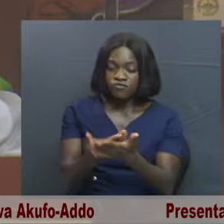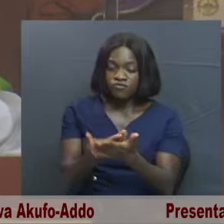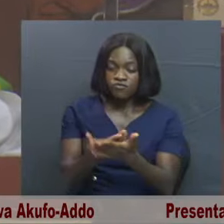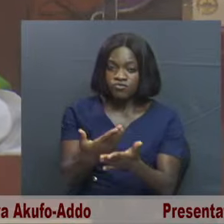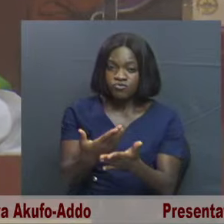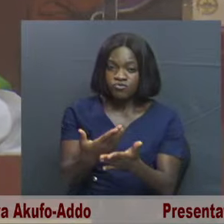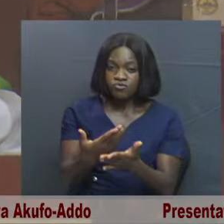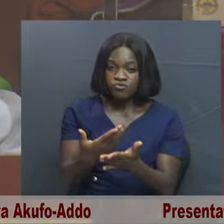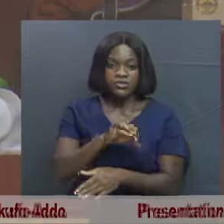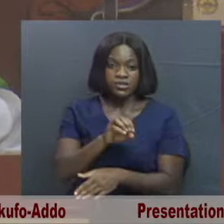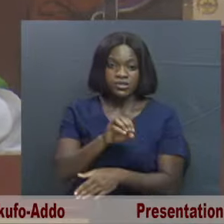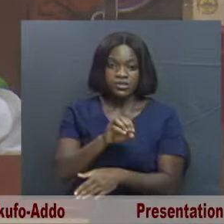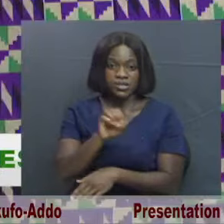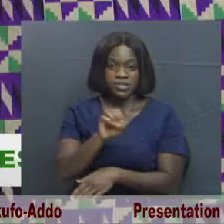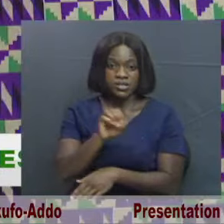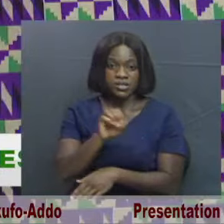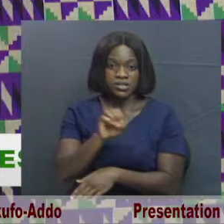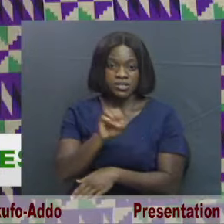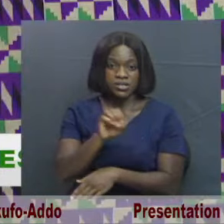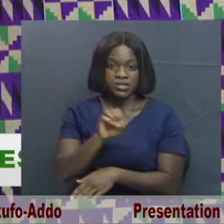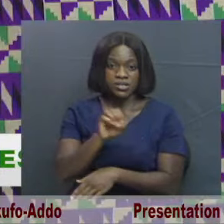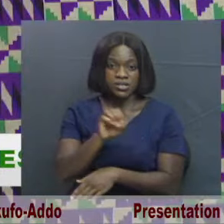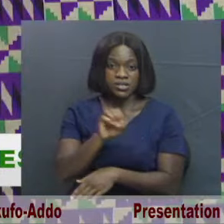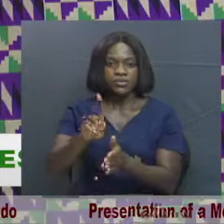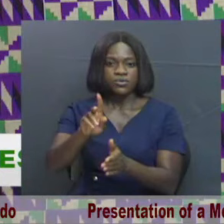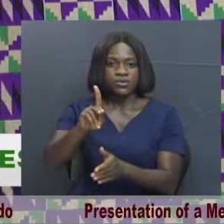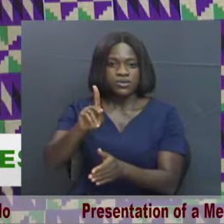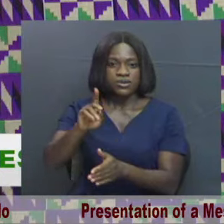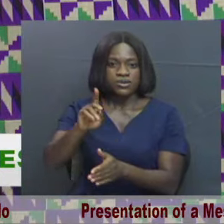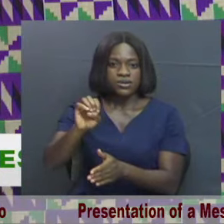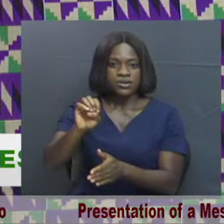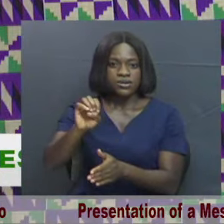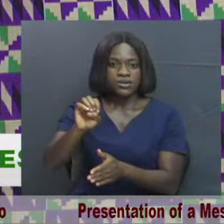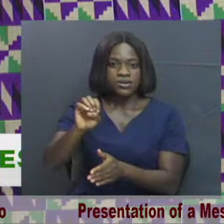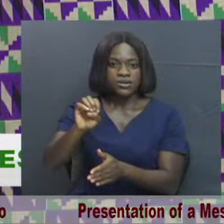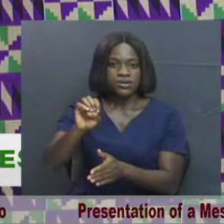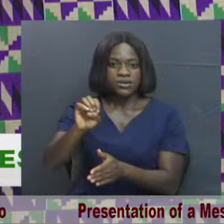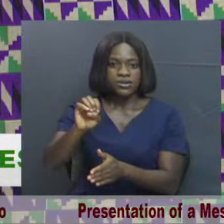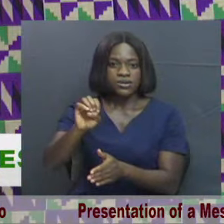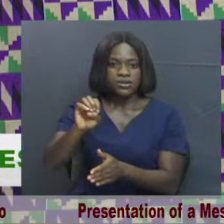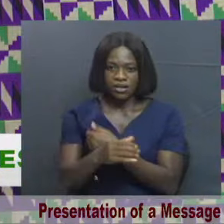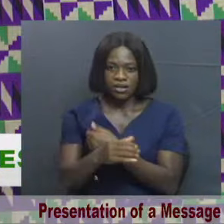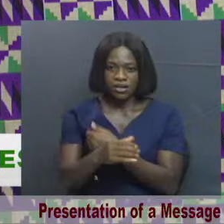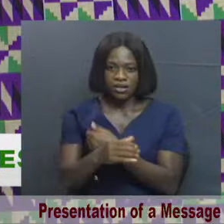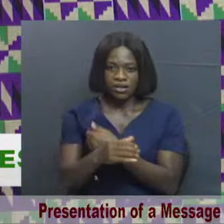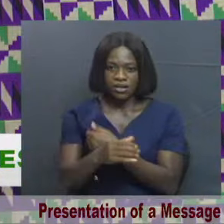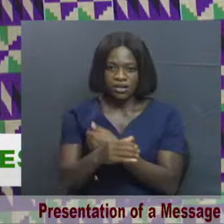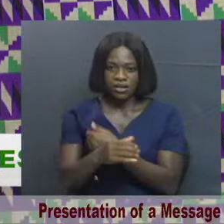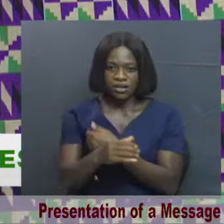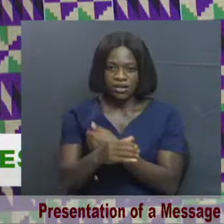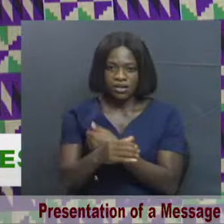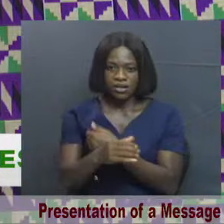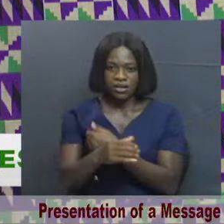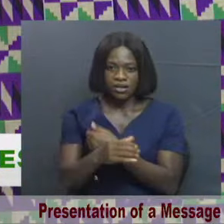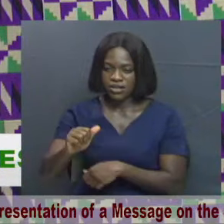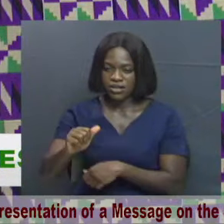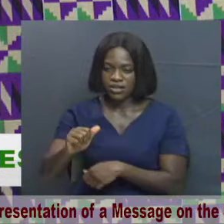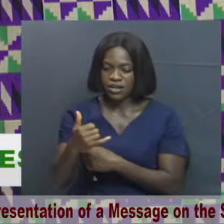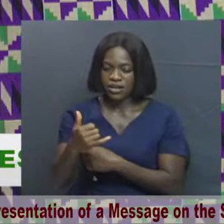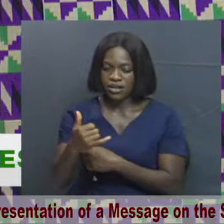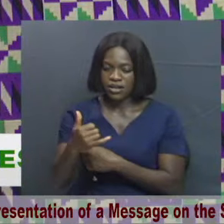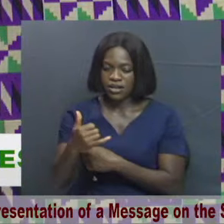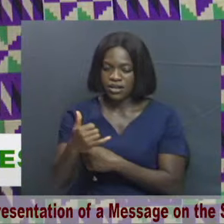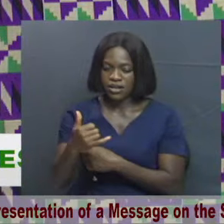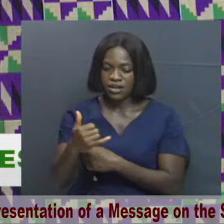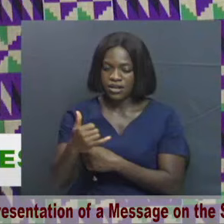Africa notably Kenya and Tanzania over 700 afcfta certified products